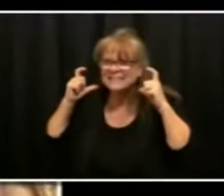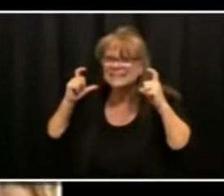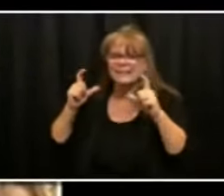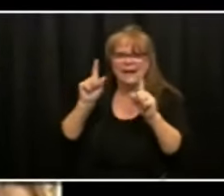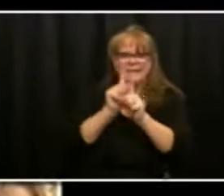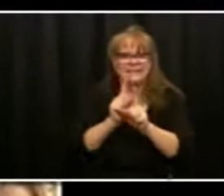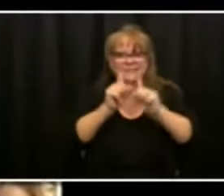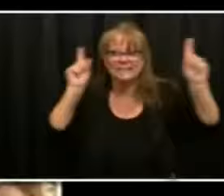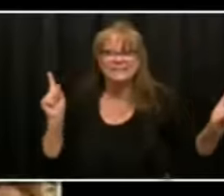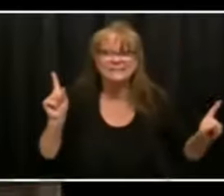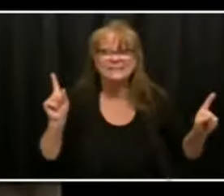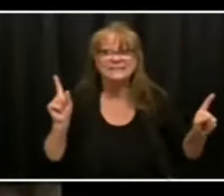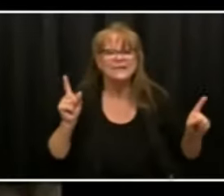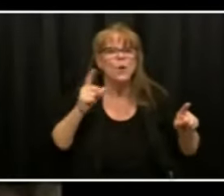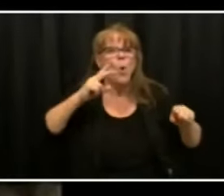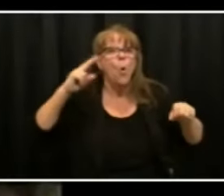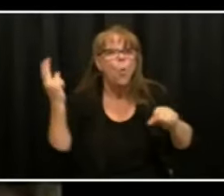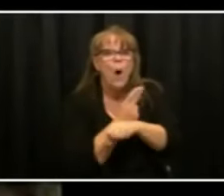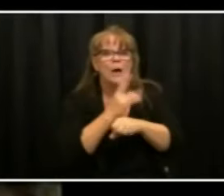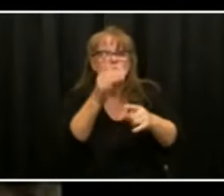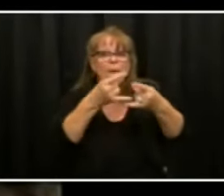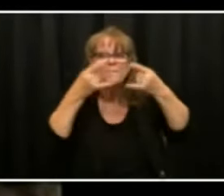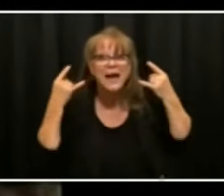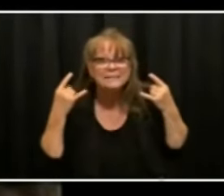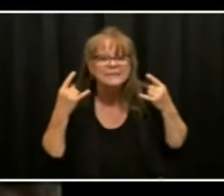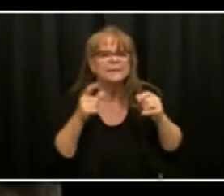your mask and keep your distance.